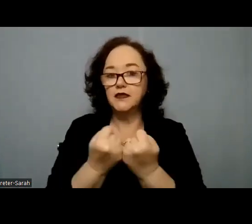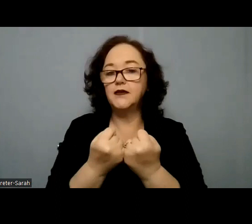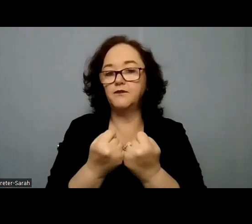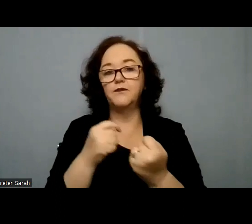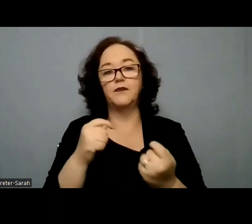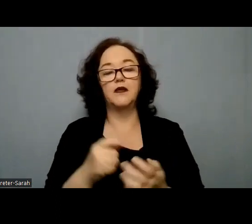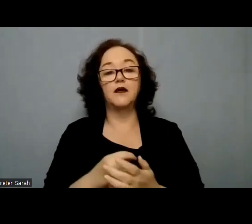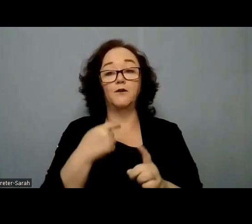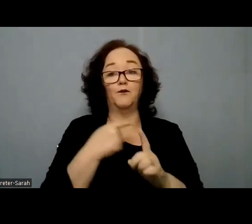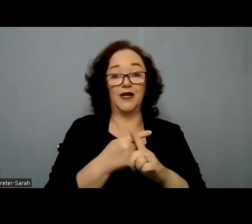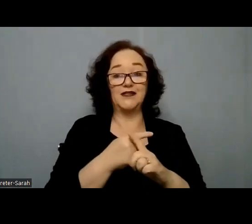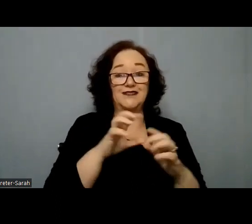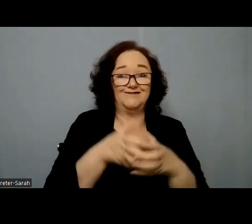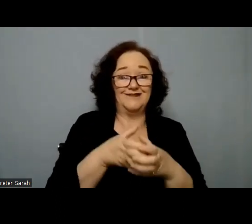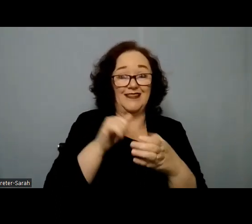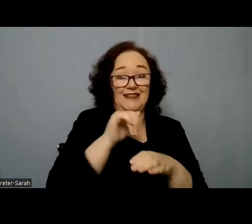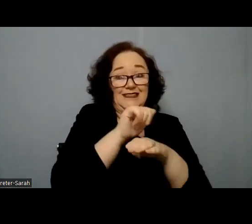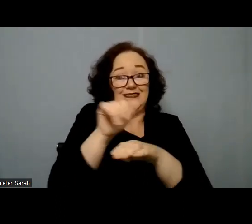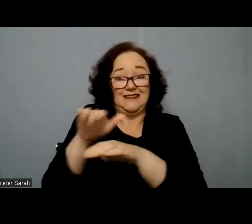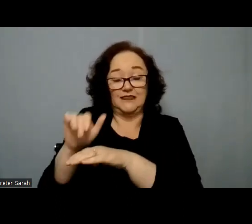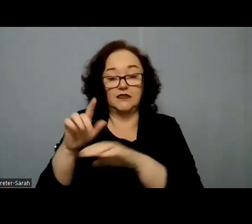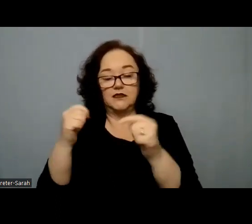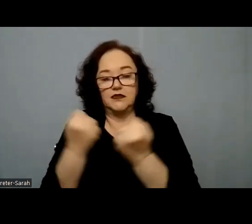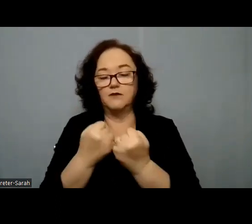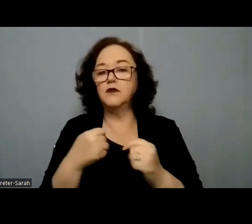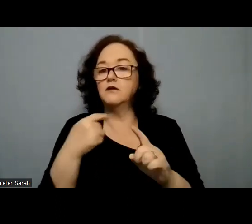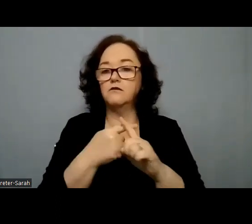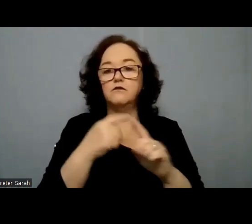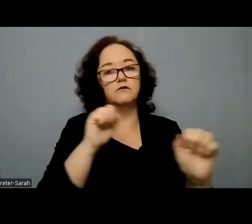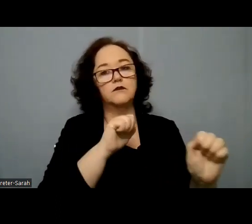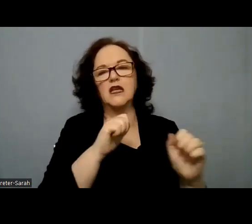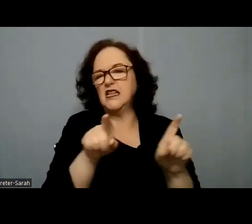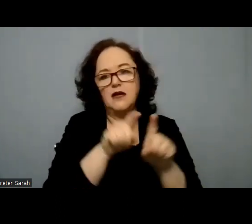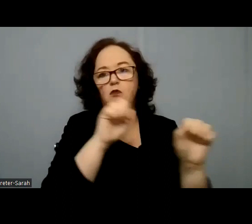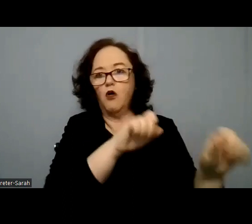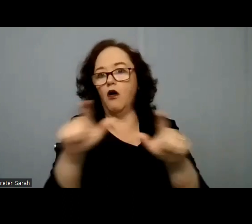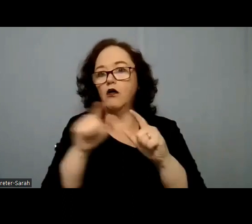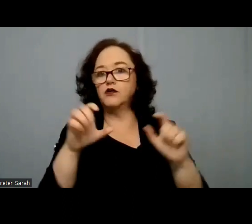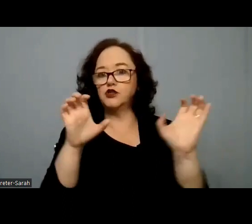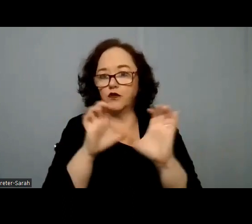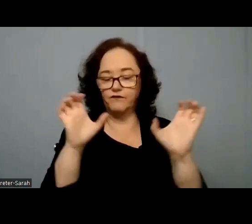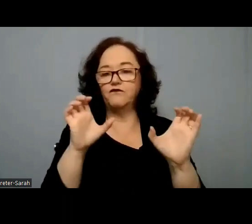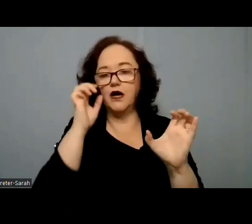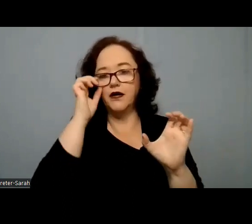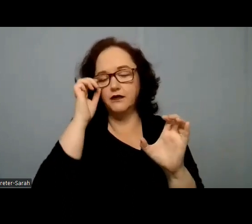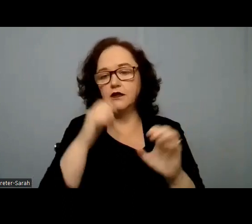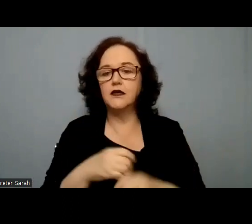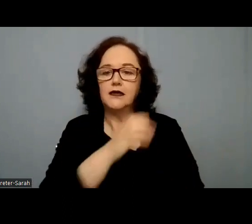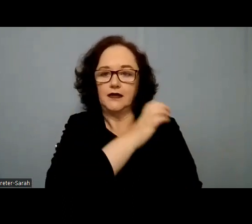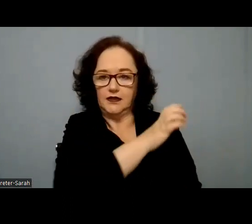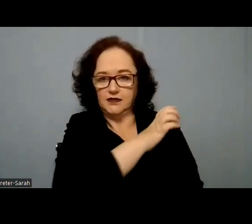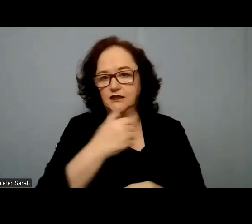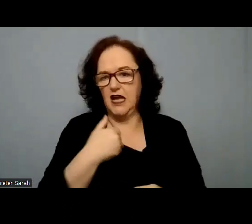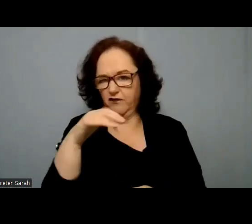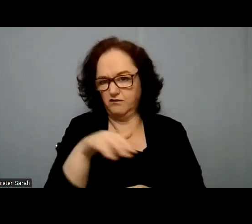team, just like all certified community behavioral health clinics may have throughout the state of Texas. For us,